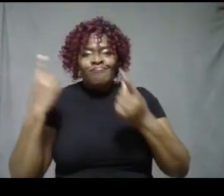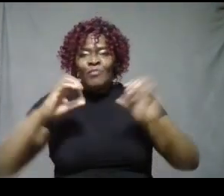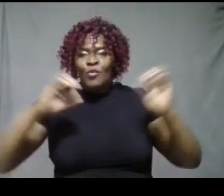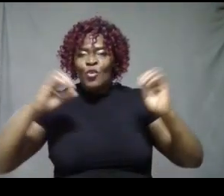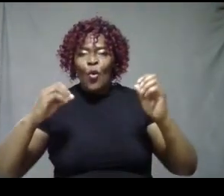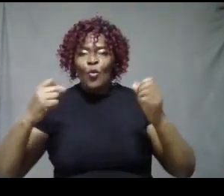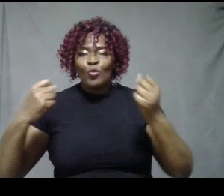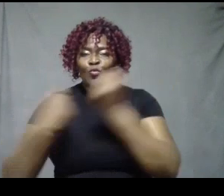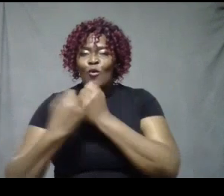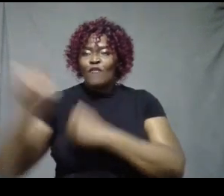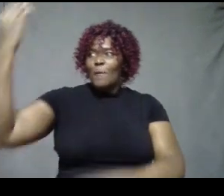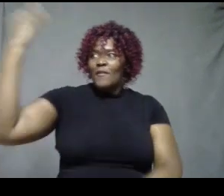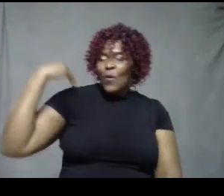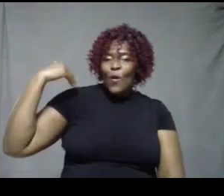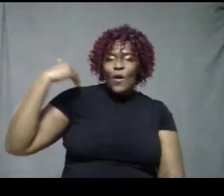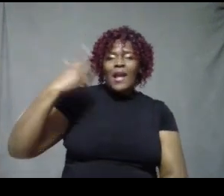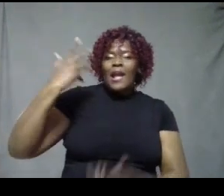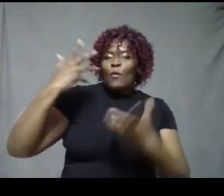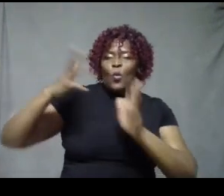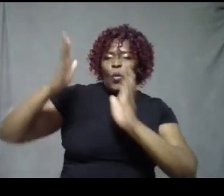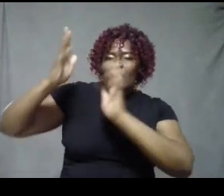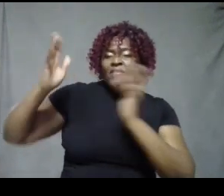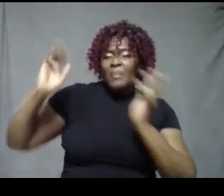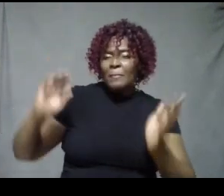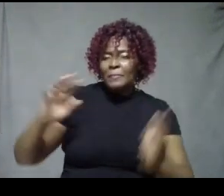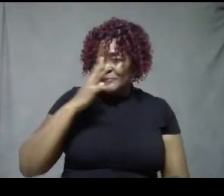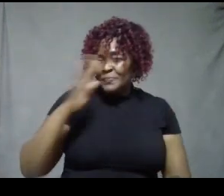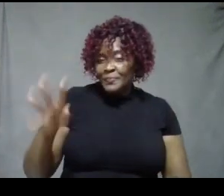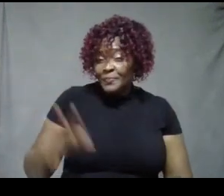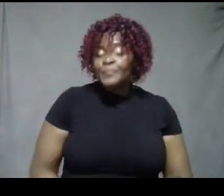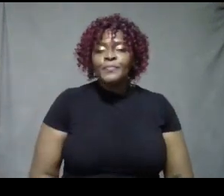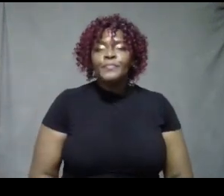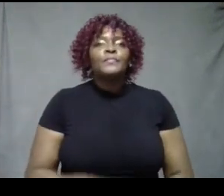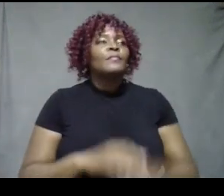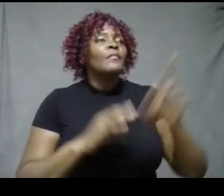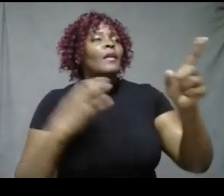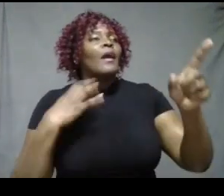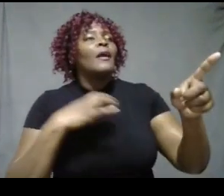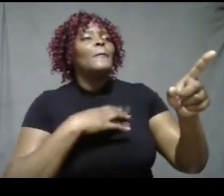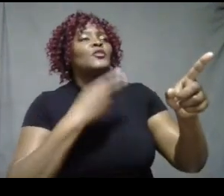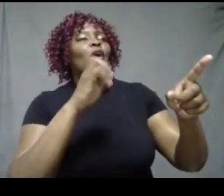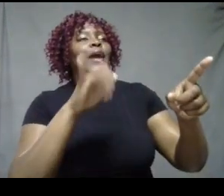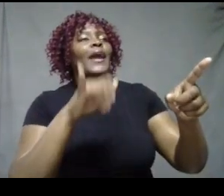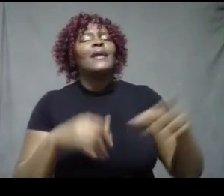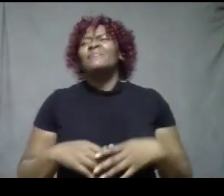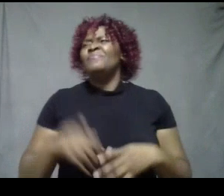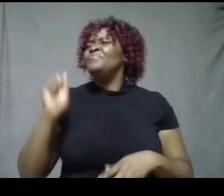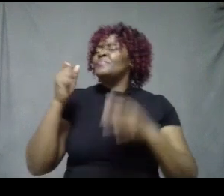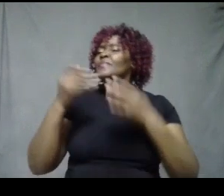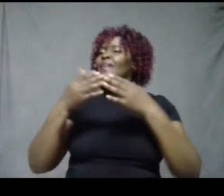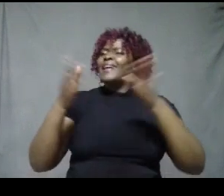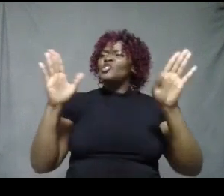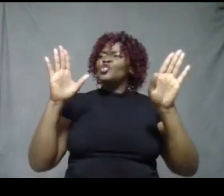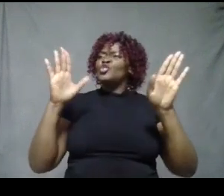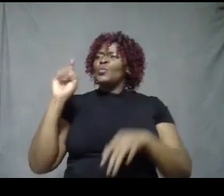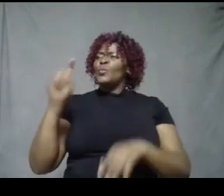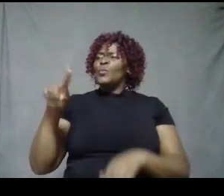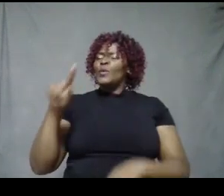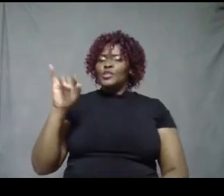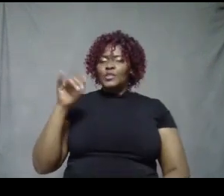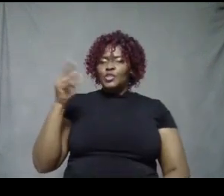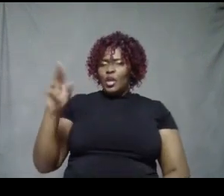in the past. And we can't leave them out as well. Commissioner Hay. Oh yeah, just a general question, John. This